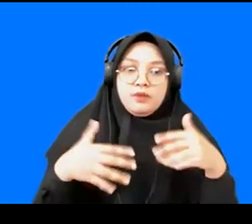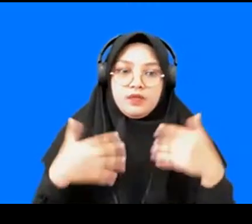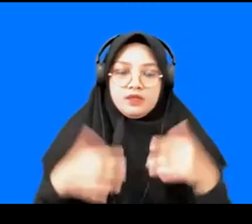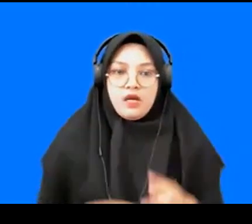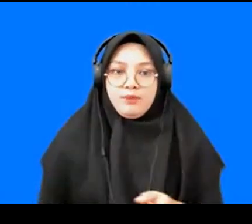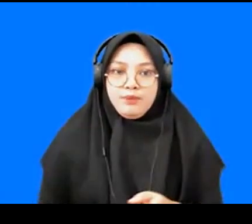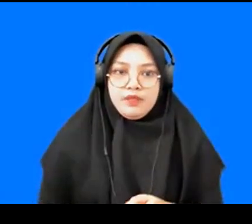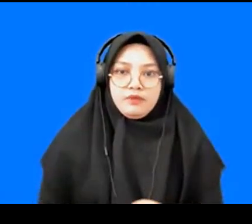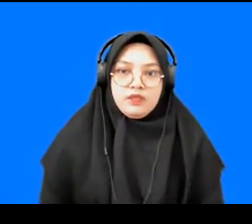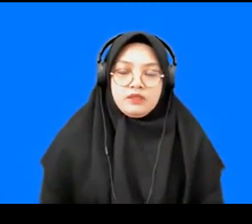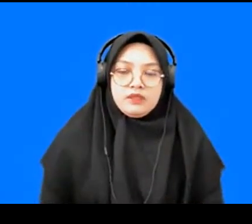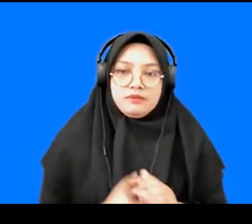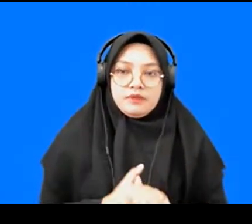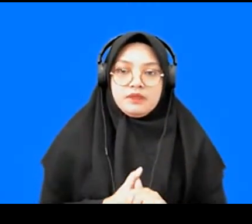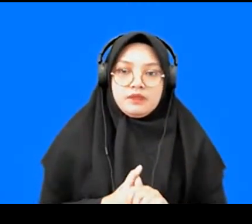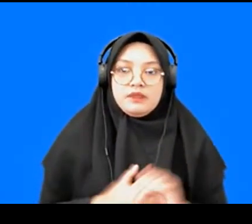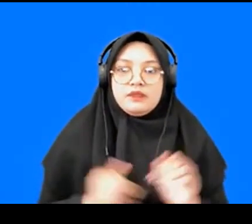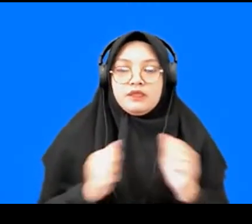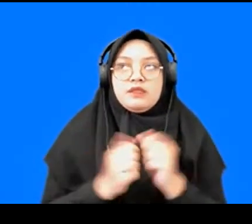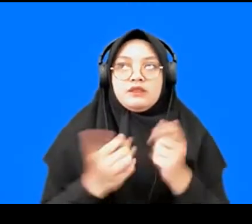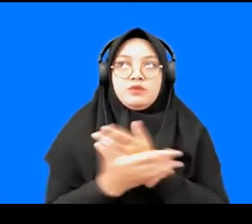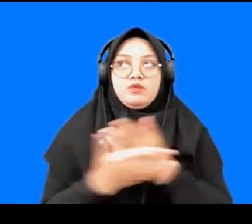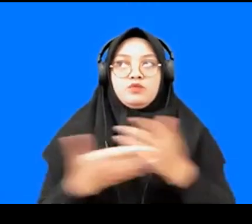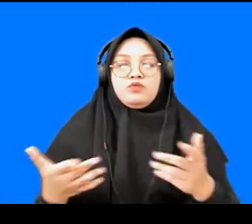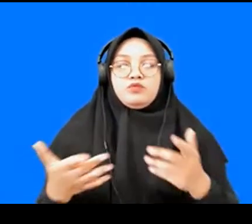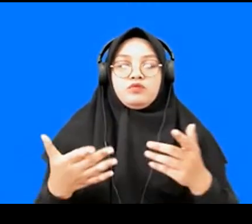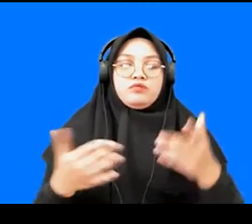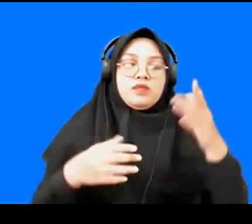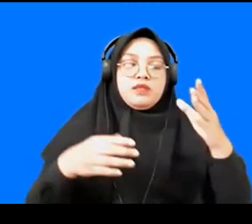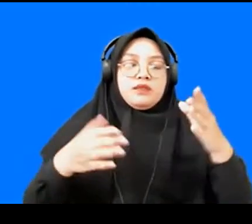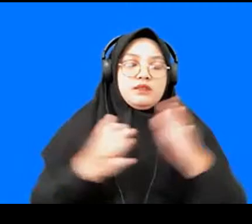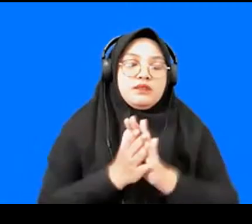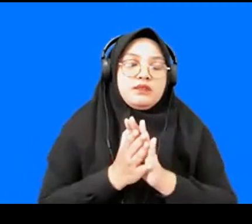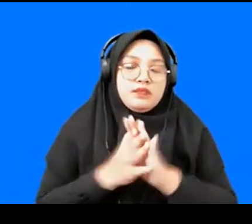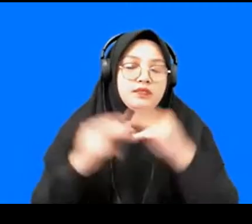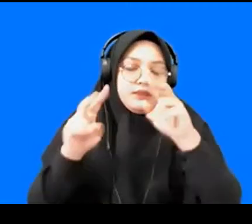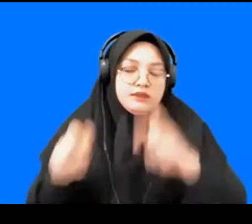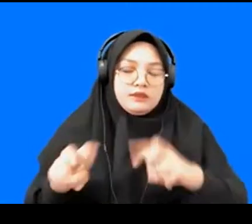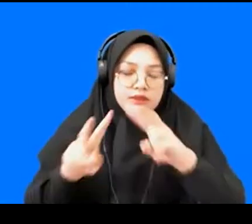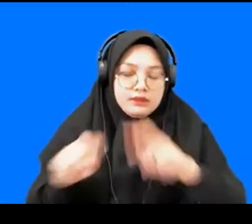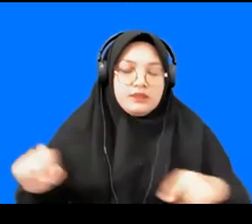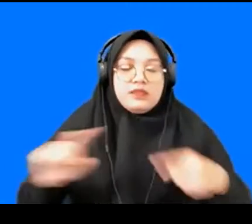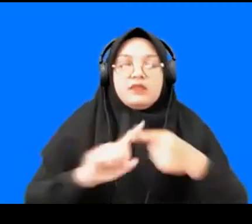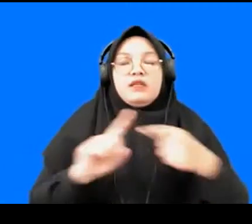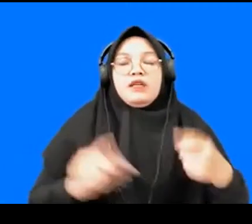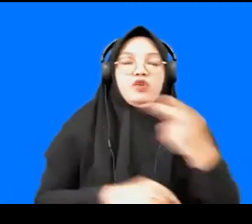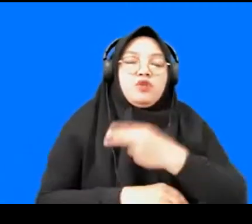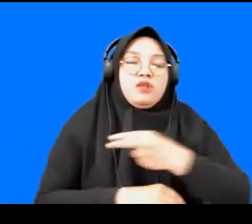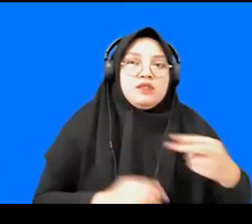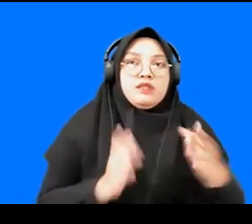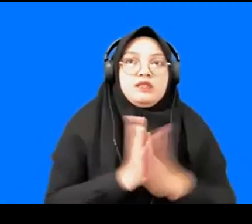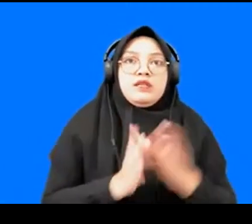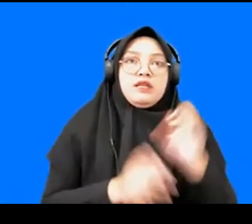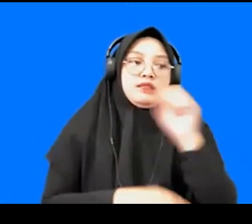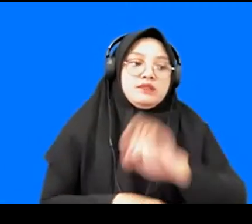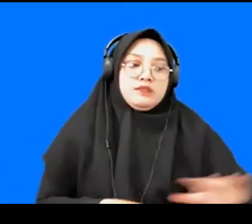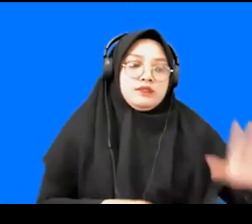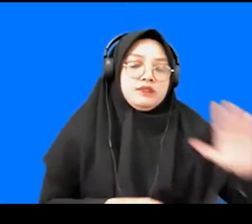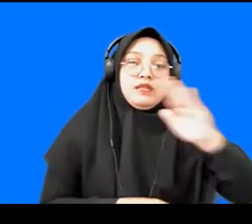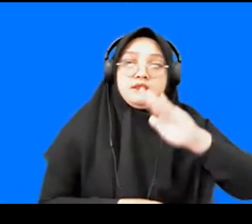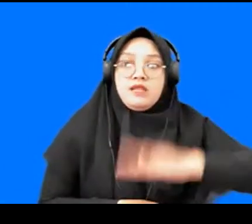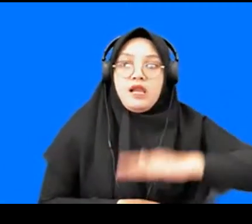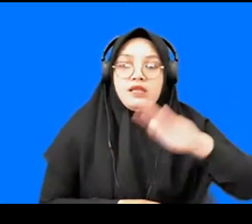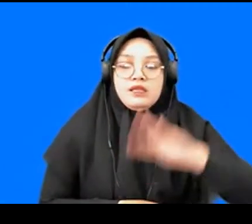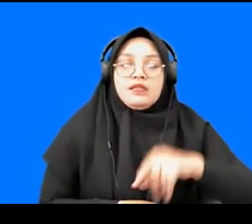us from South Asia and from Indonesia. So we have that this discussion is really based on the latest figures and